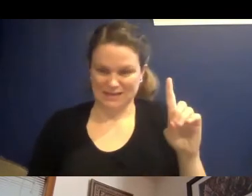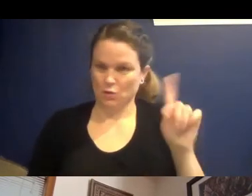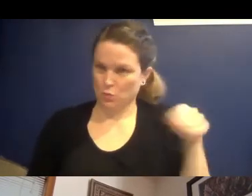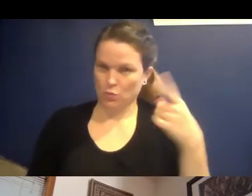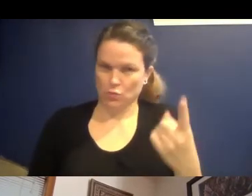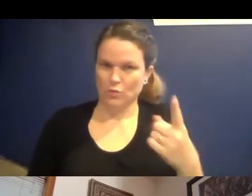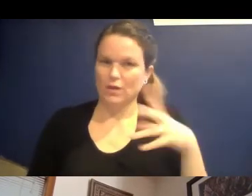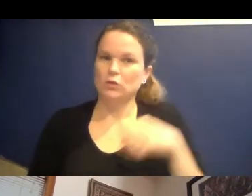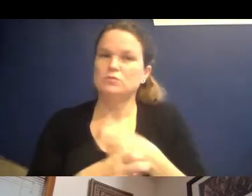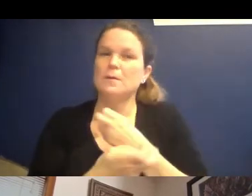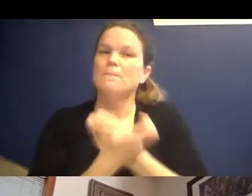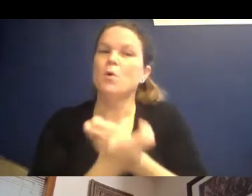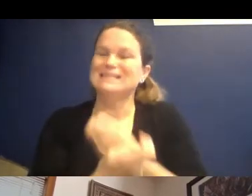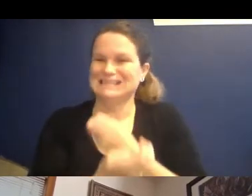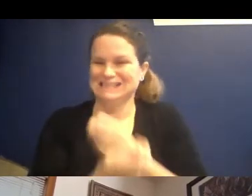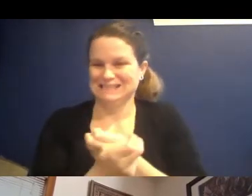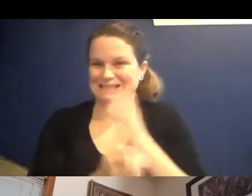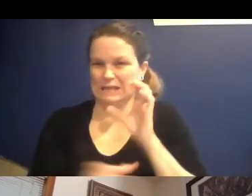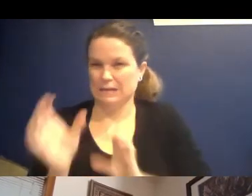cardinalid compounds.